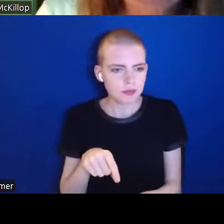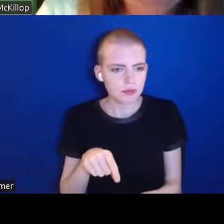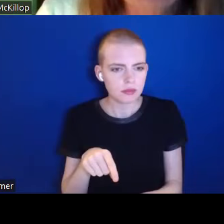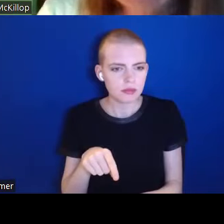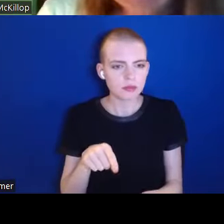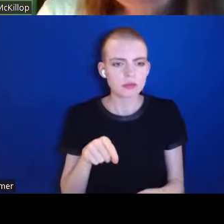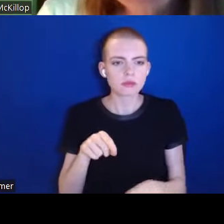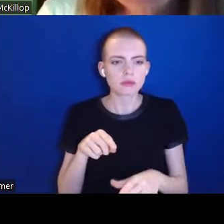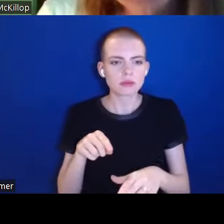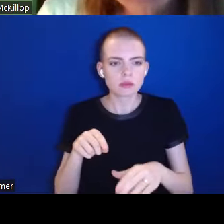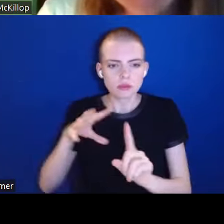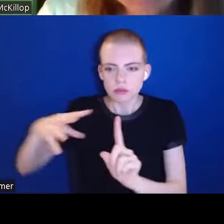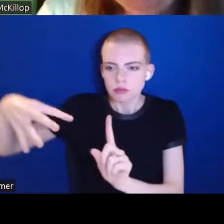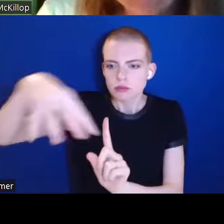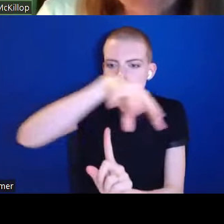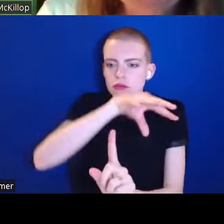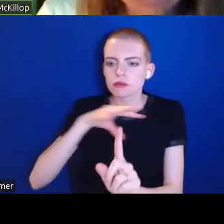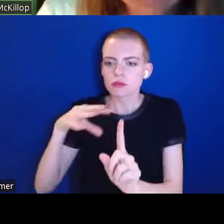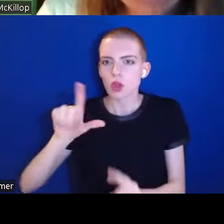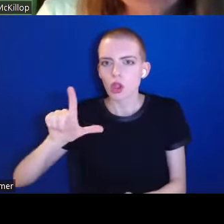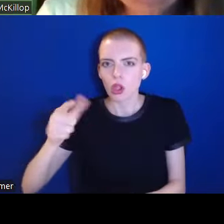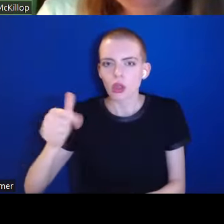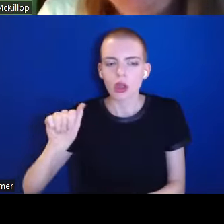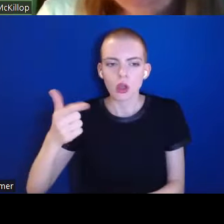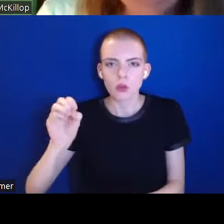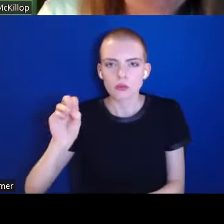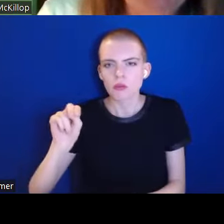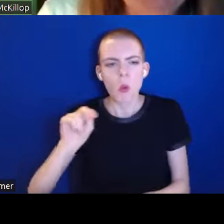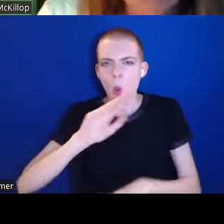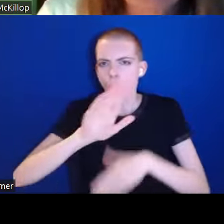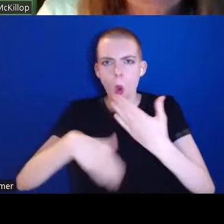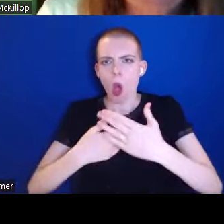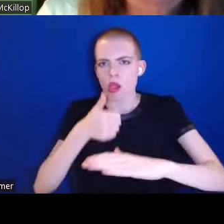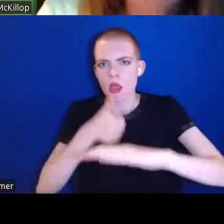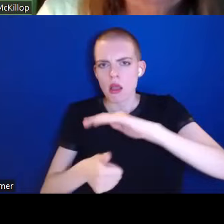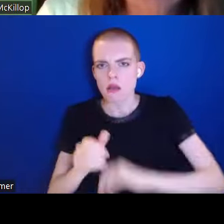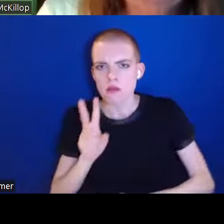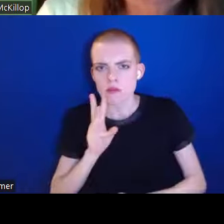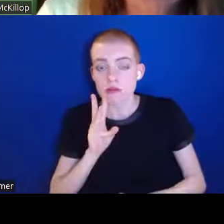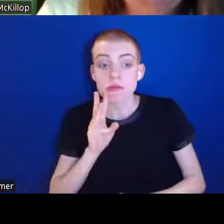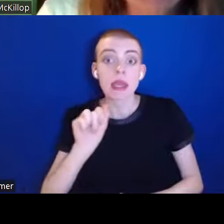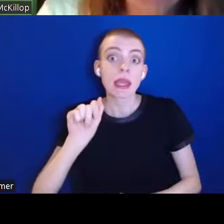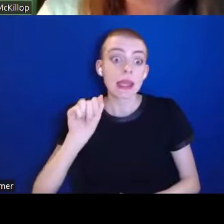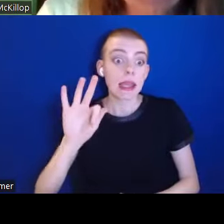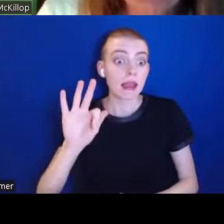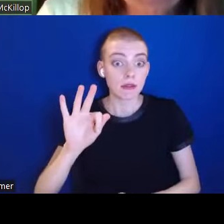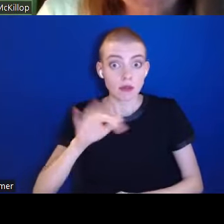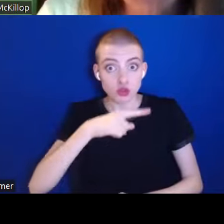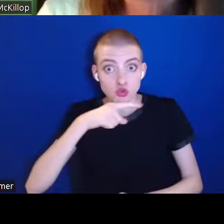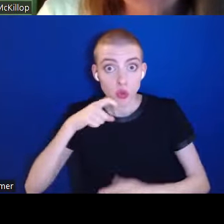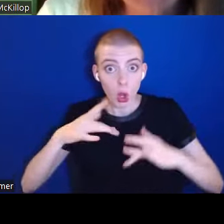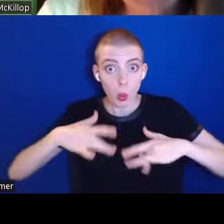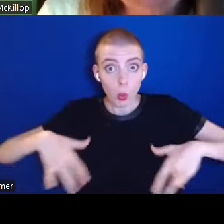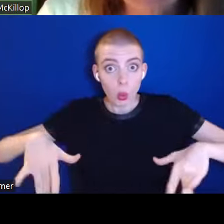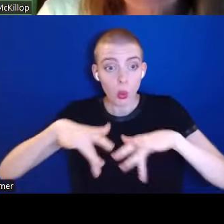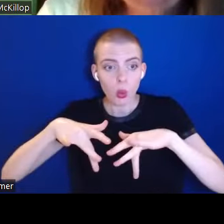walkthrough of the lagoon. It's all underwater, but if it had been dry land, Dr. Terrence Weinmiller, co-PI and